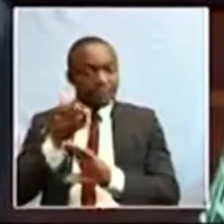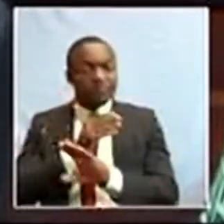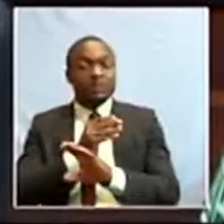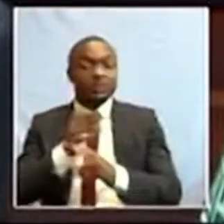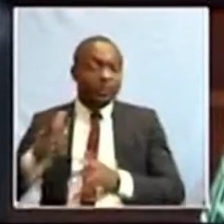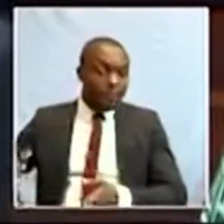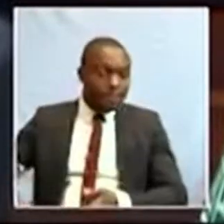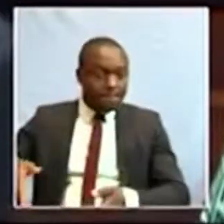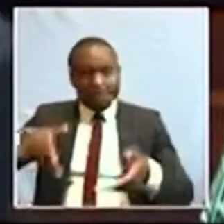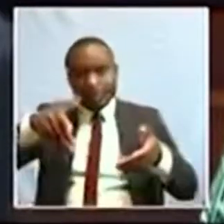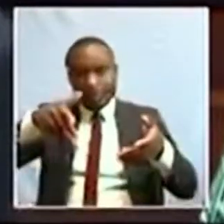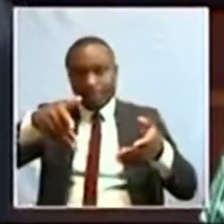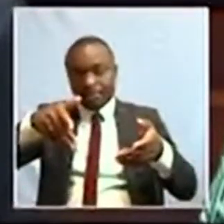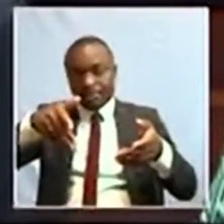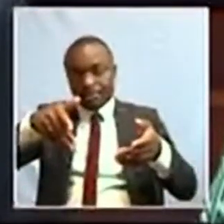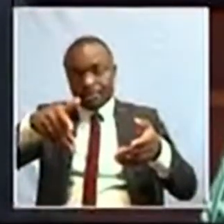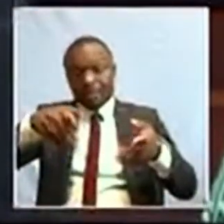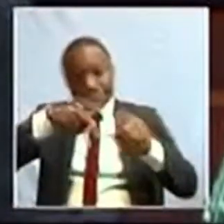to the garage.